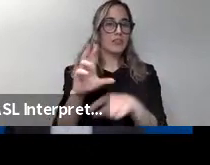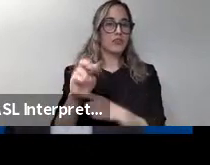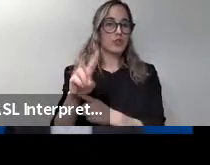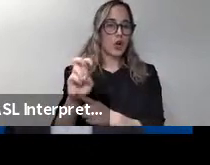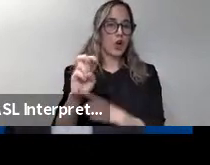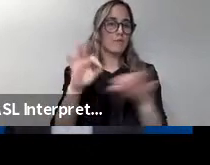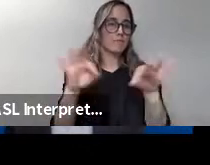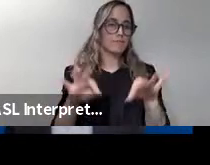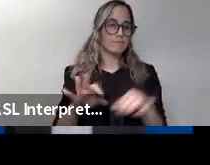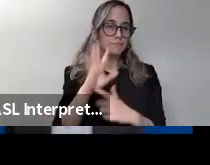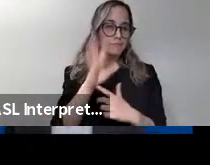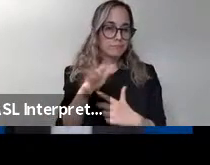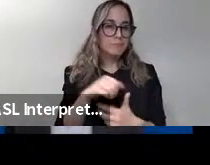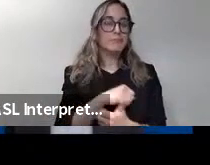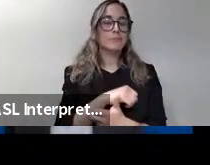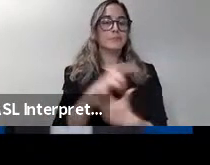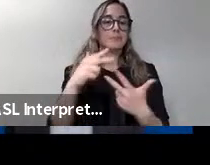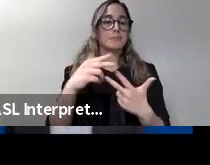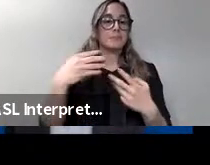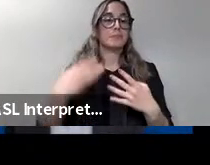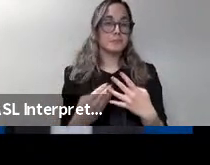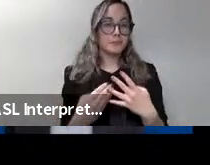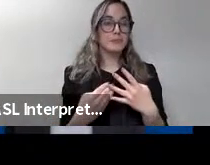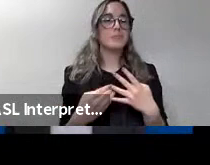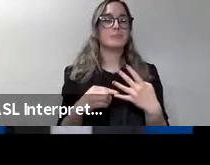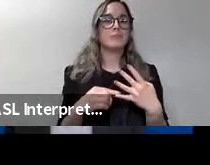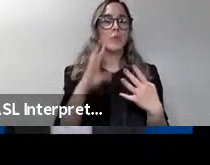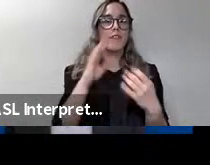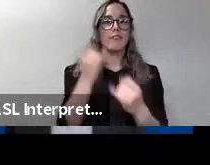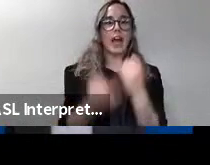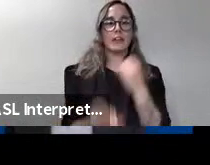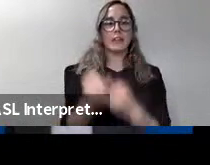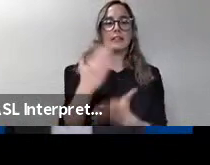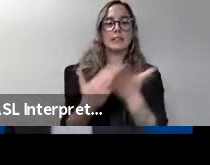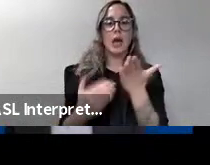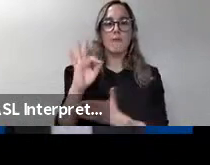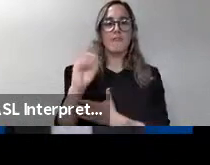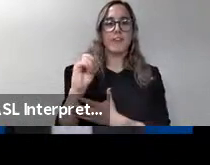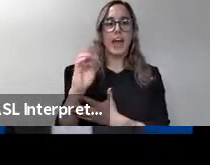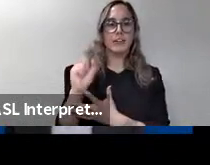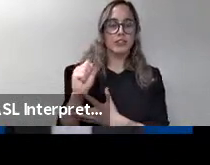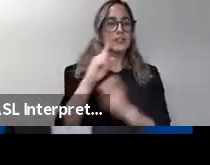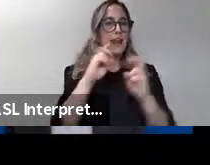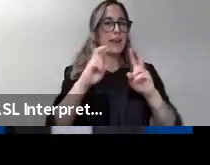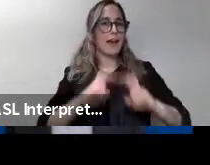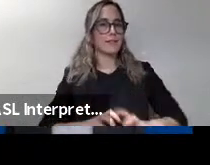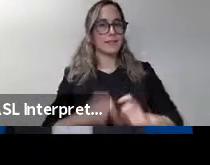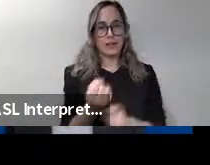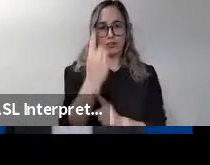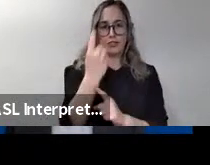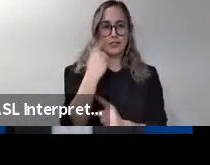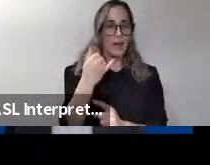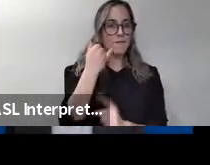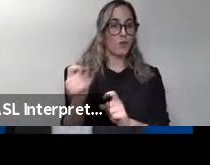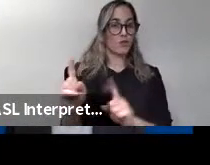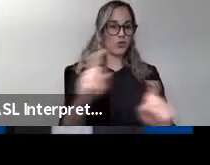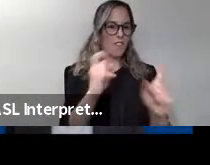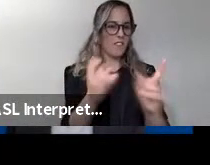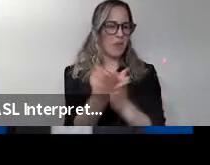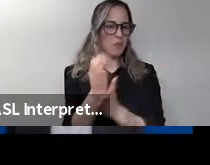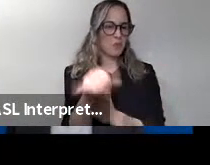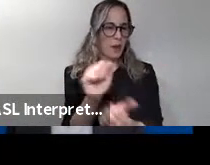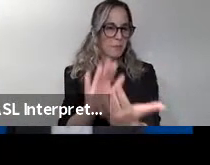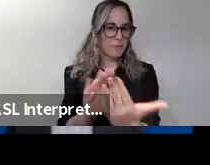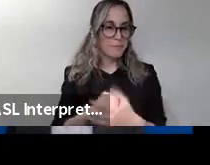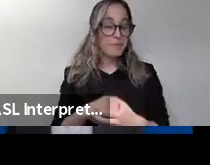national curve ascertained from the NES. Finally, I'll cover some of the analyses we did to better understand factors driving annoyance with aircraft noise.